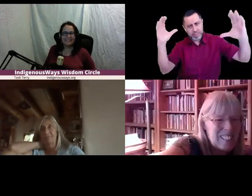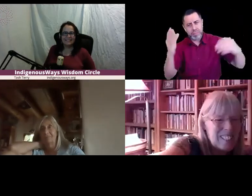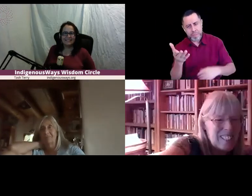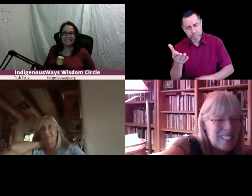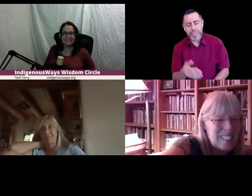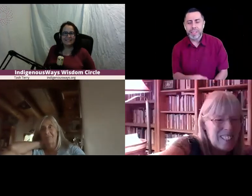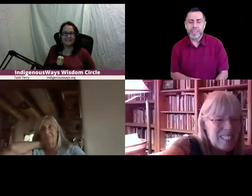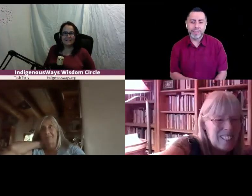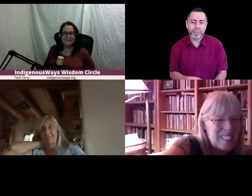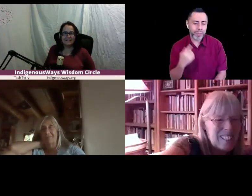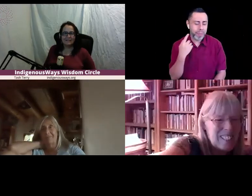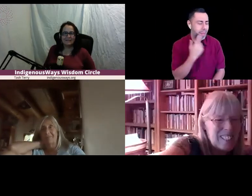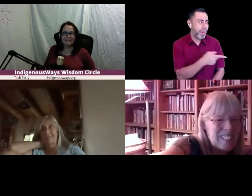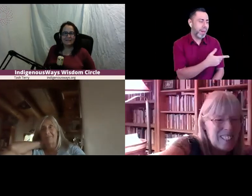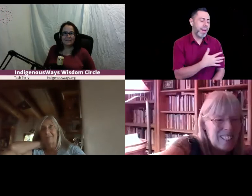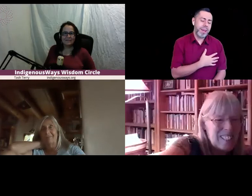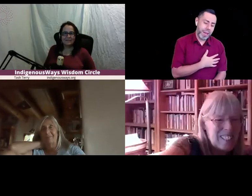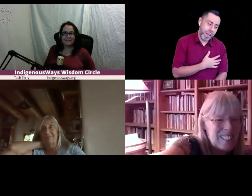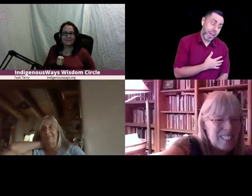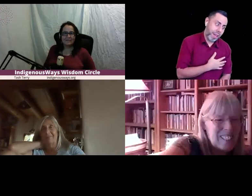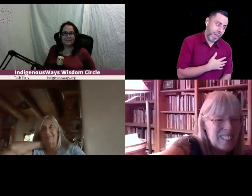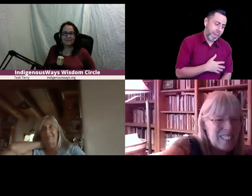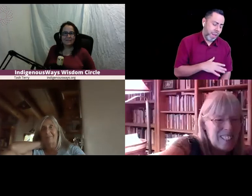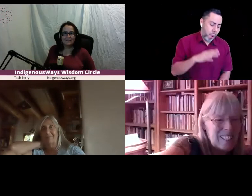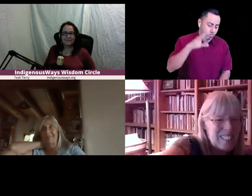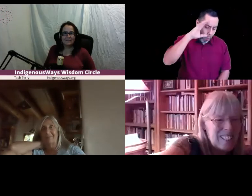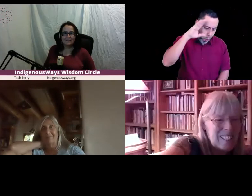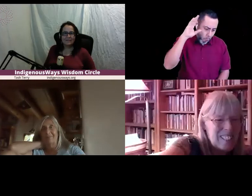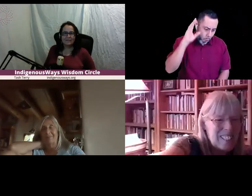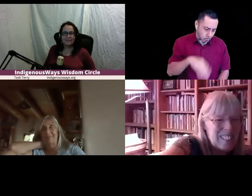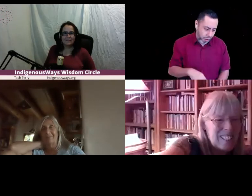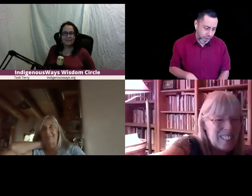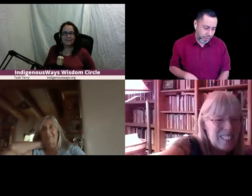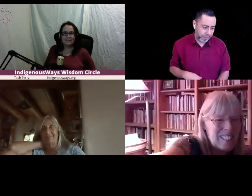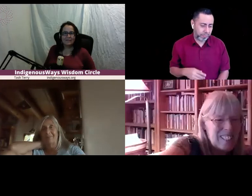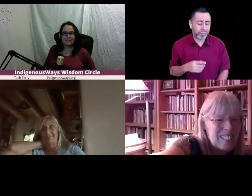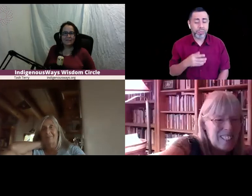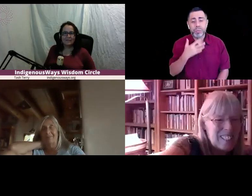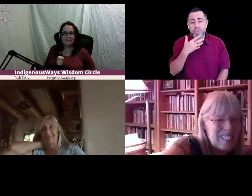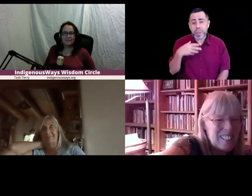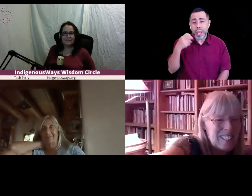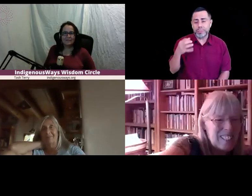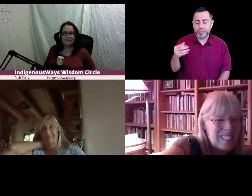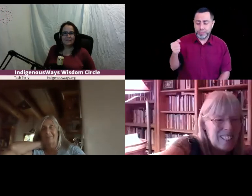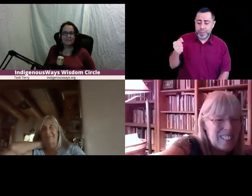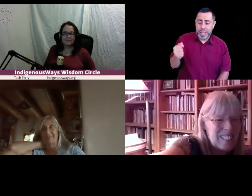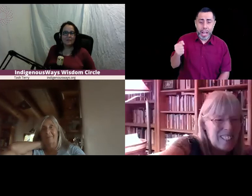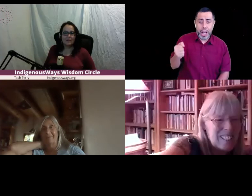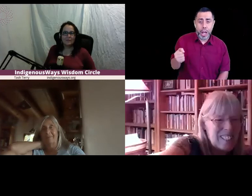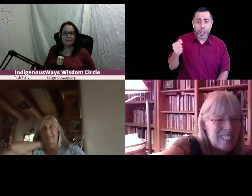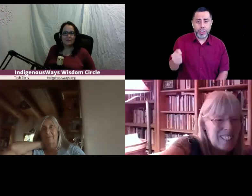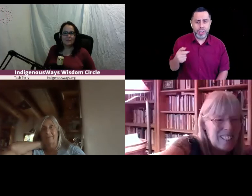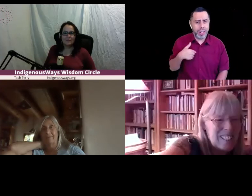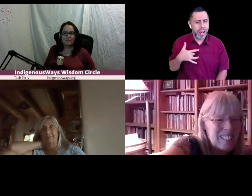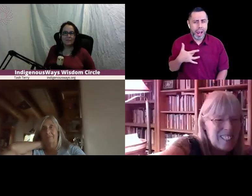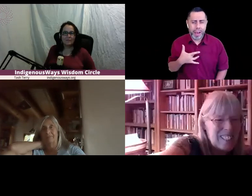You know, I have grown so close to my elders that even if I visit